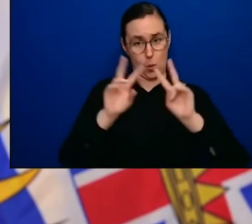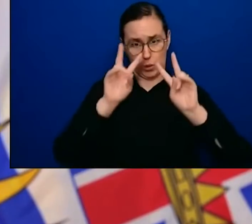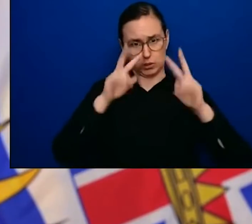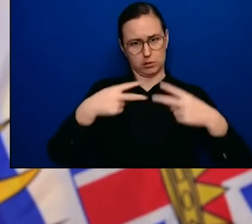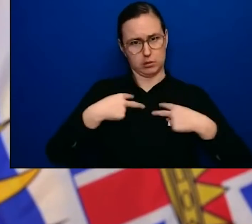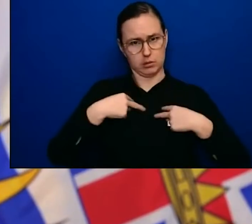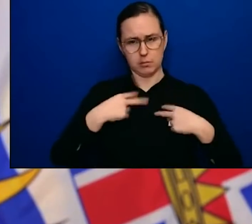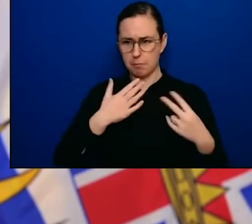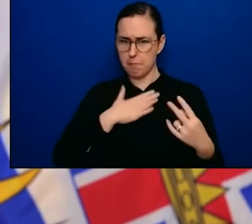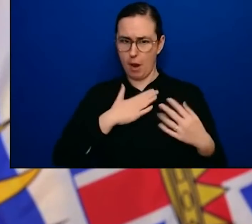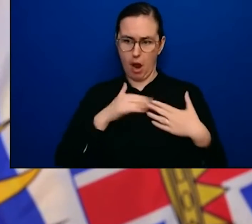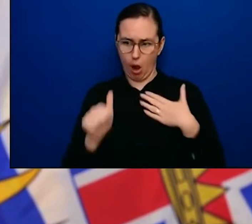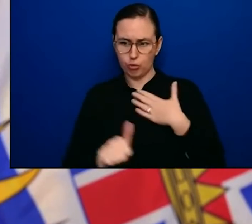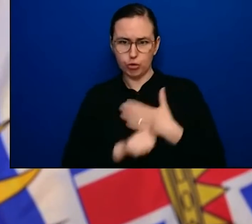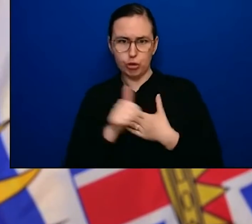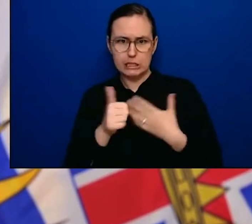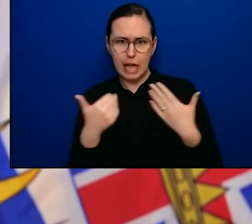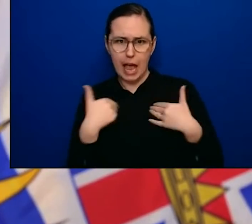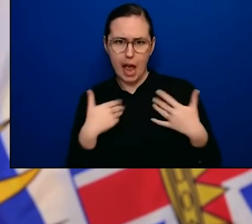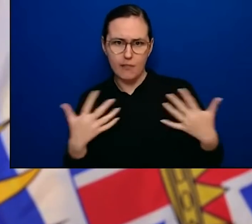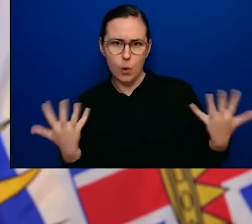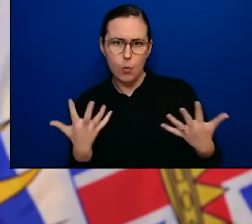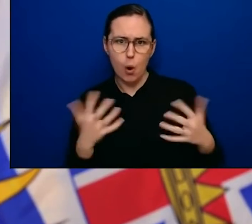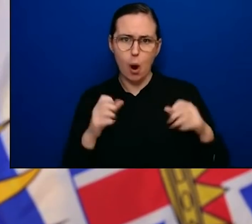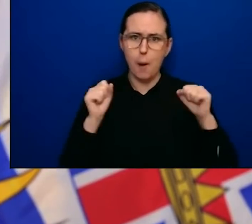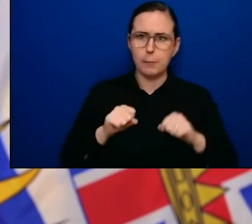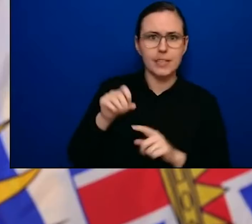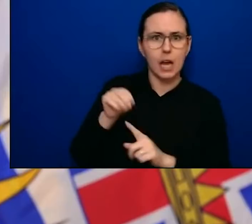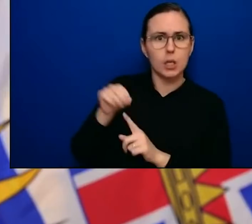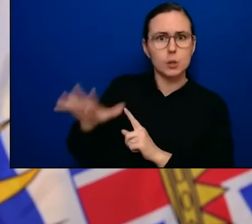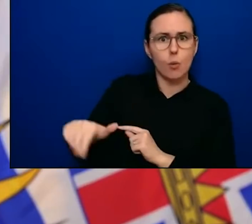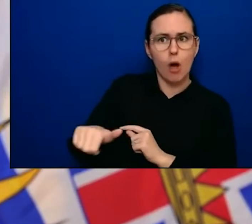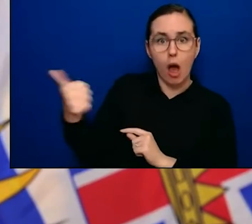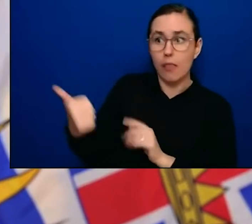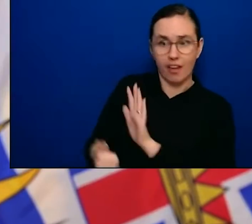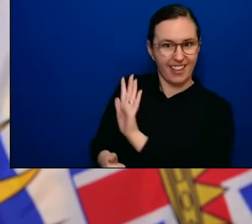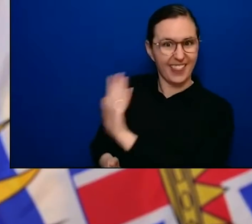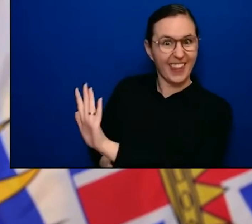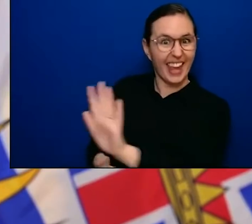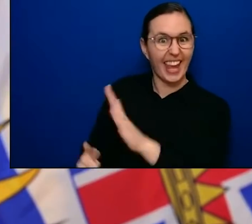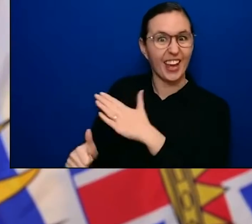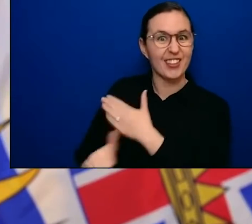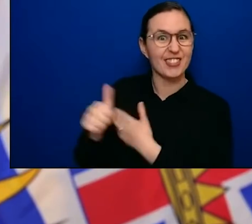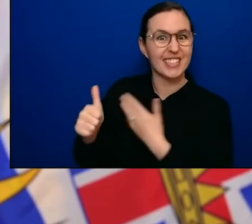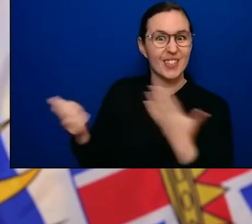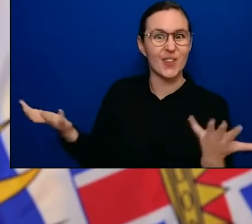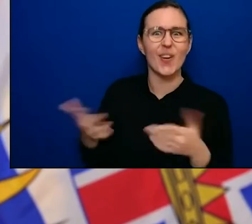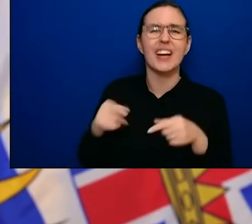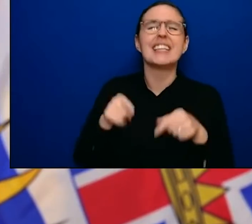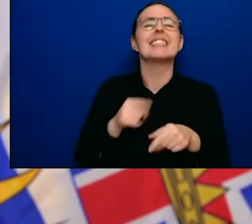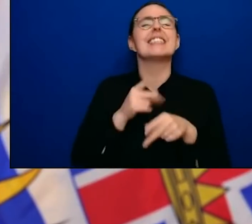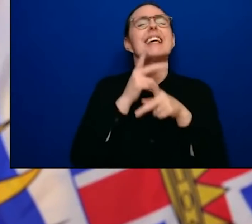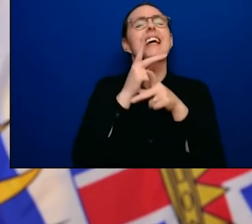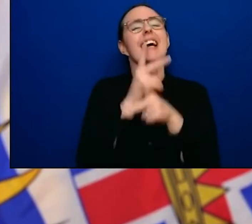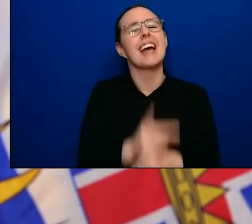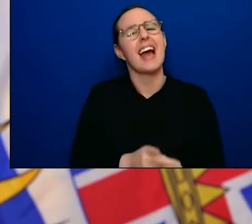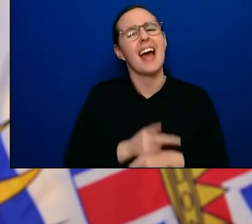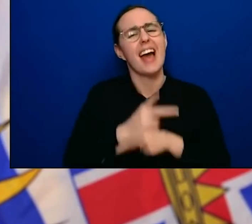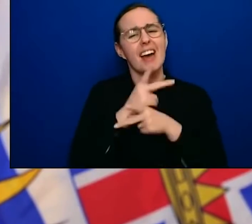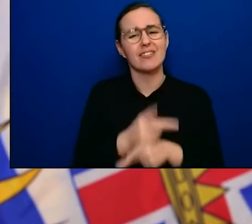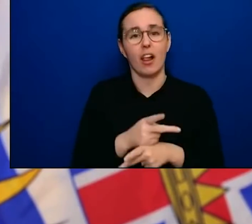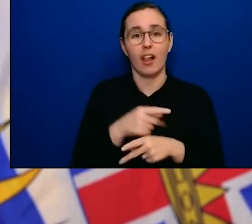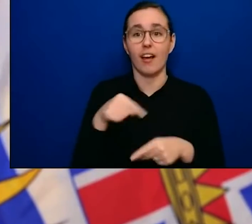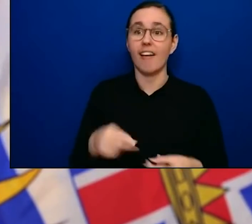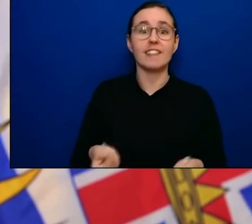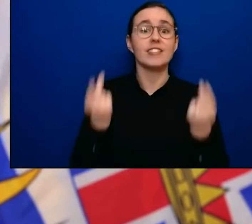our long-term sustainable strategy that will get us through this transition period and help us deal with what comes